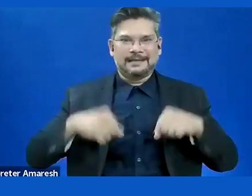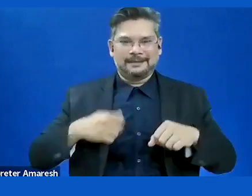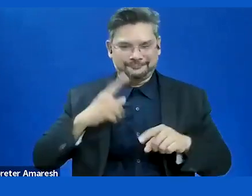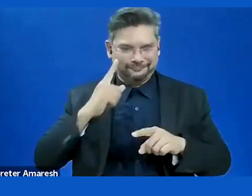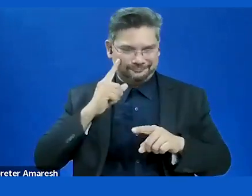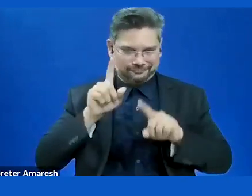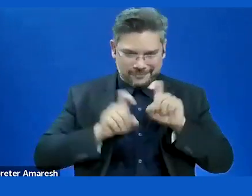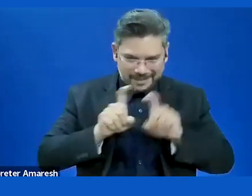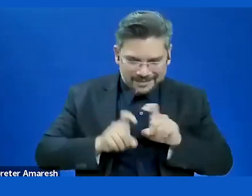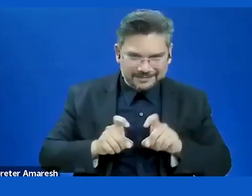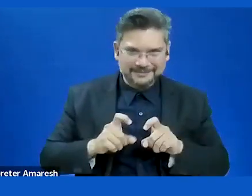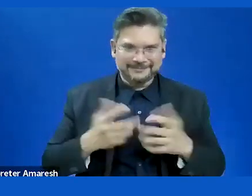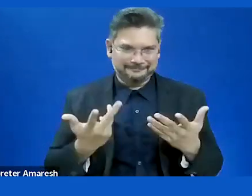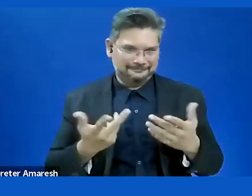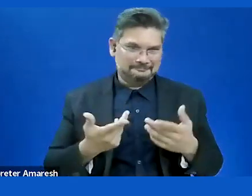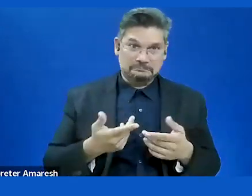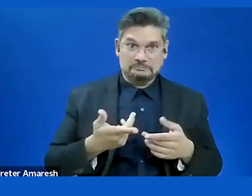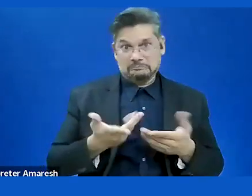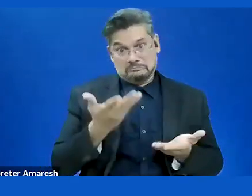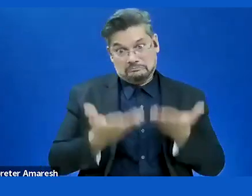great potential, but we all